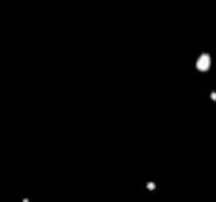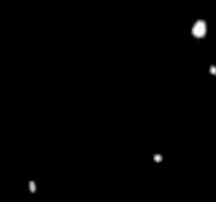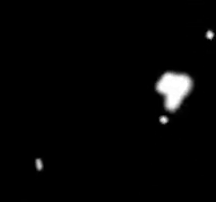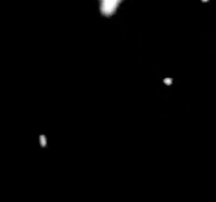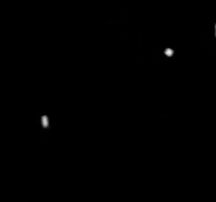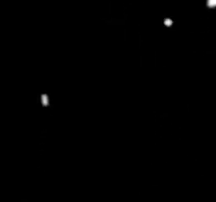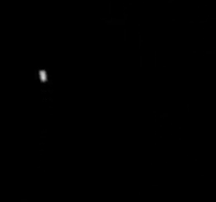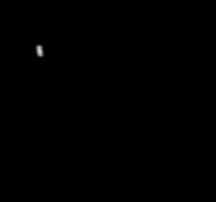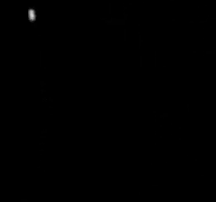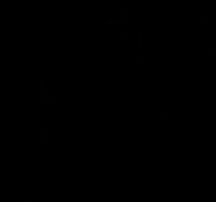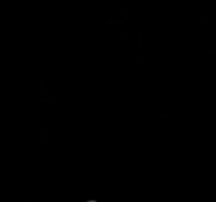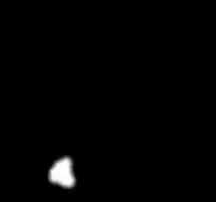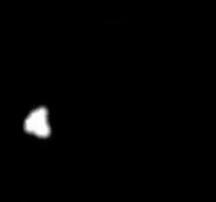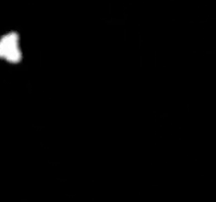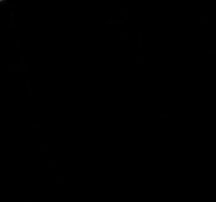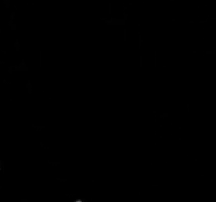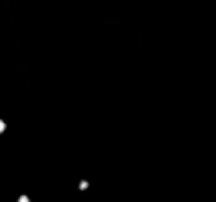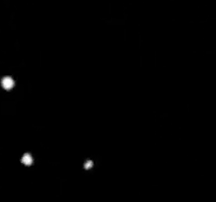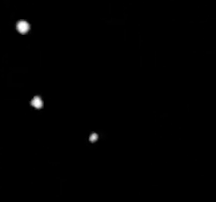Thank